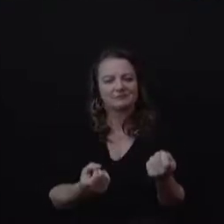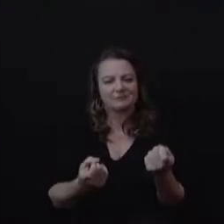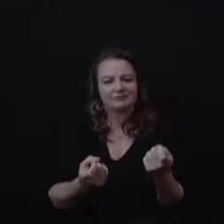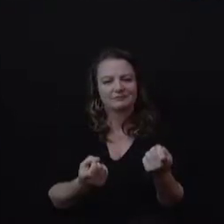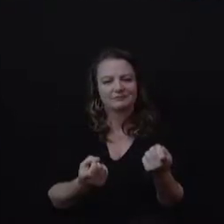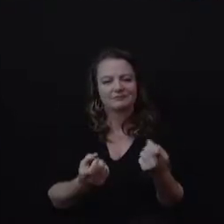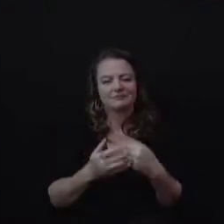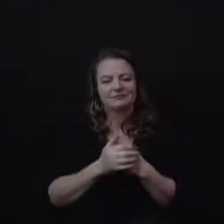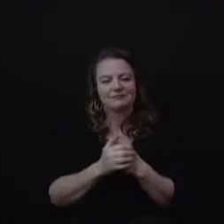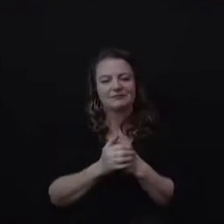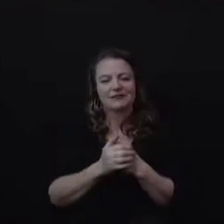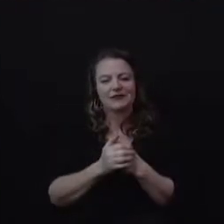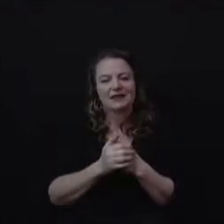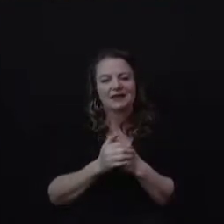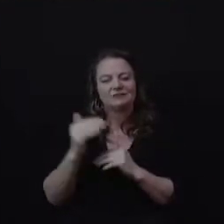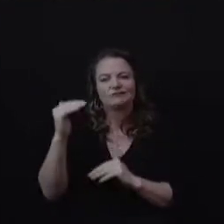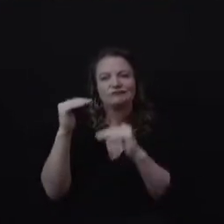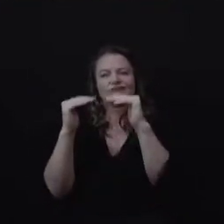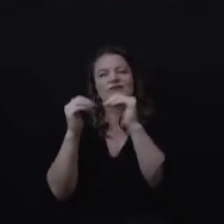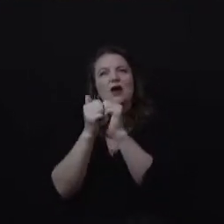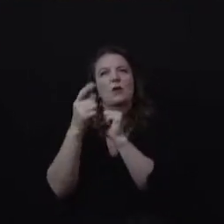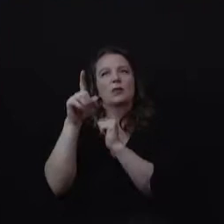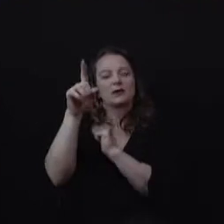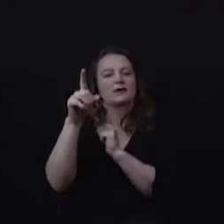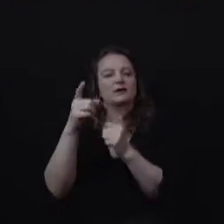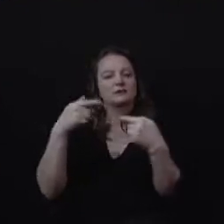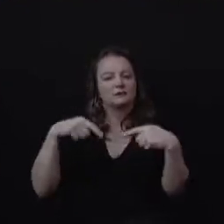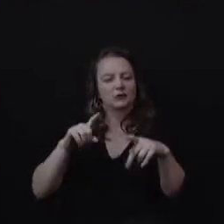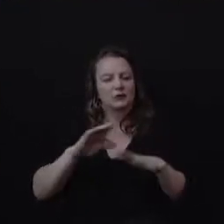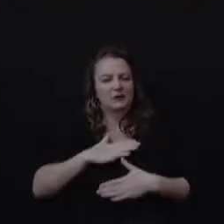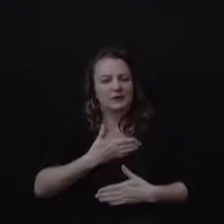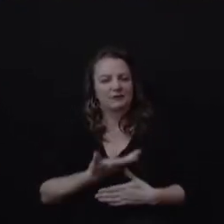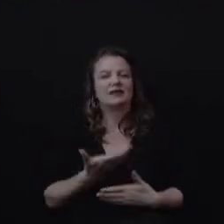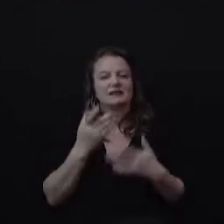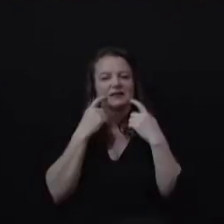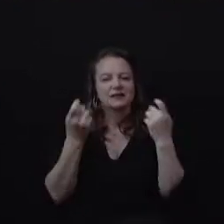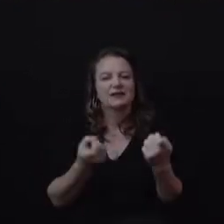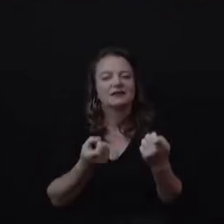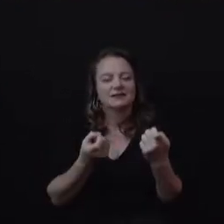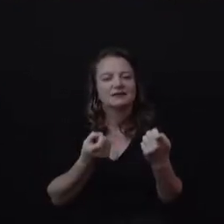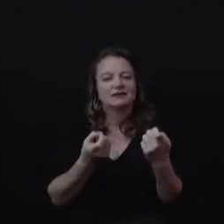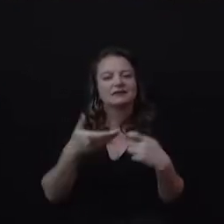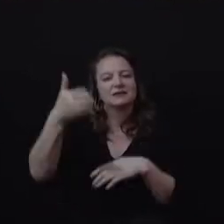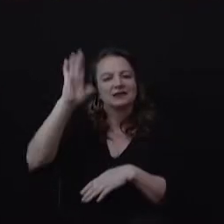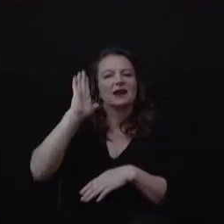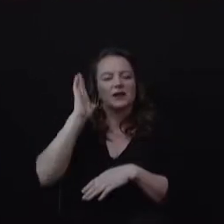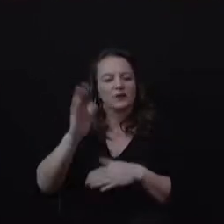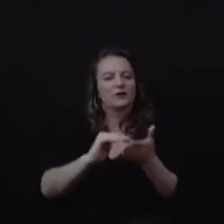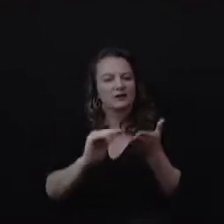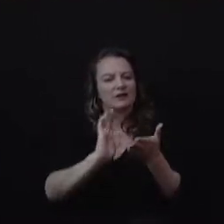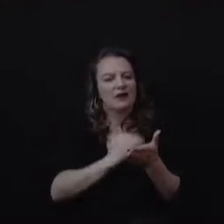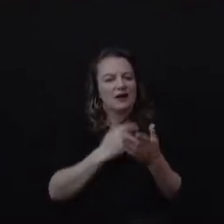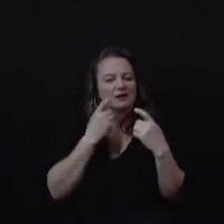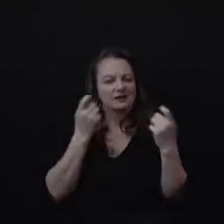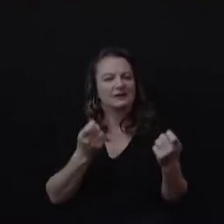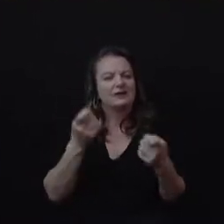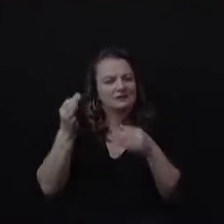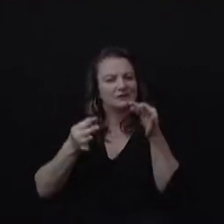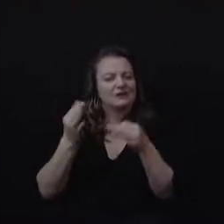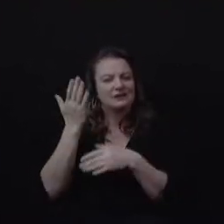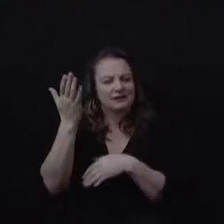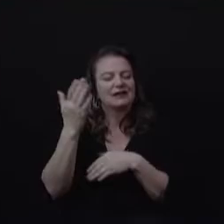to put us at right with Him as we confess our sins, and God, who is faithful and just, will forgive our sins. What we need to understand is one